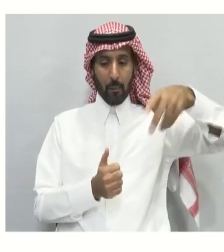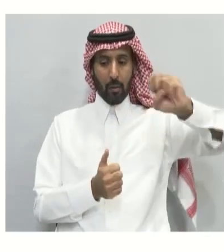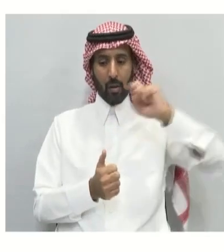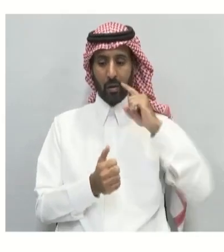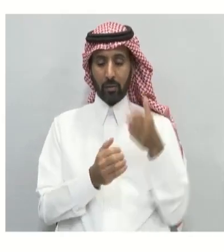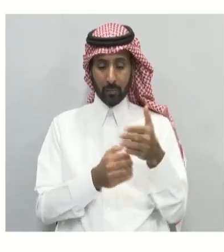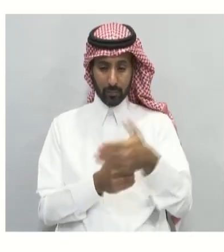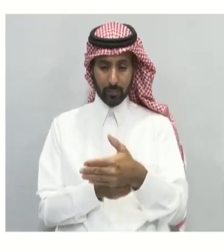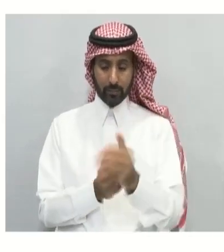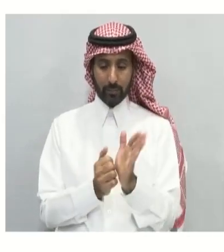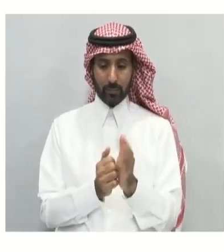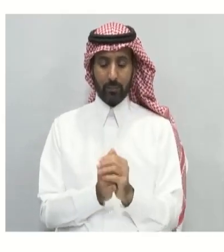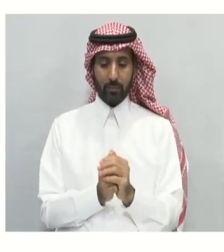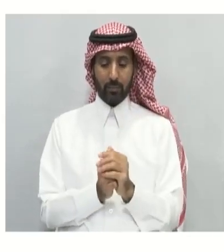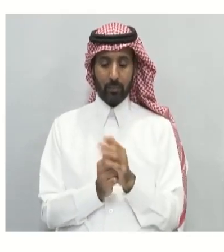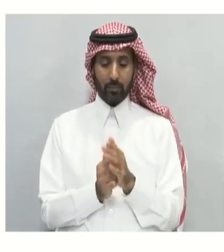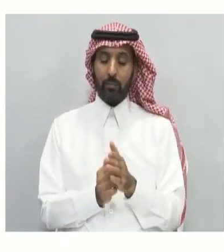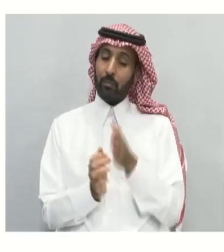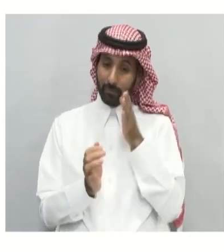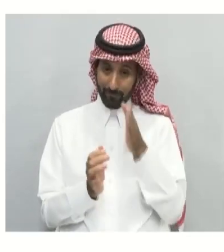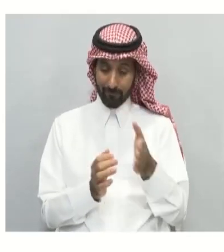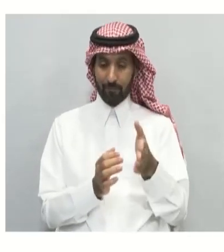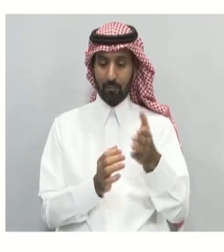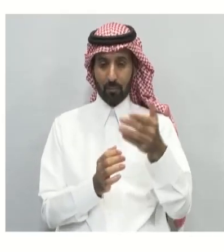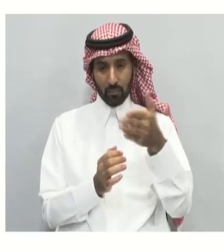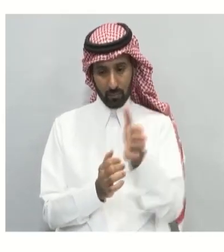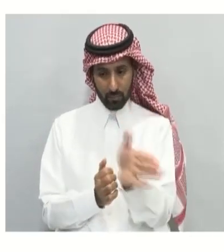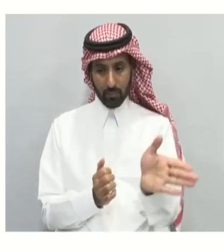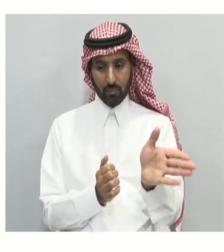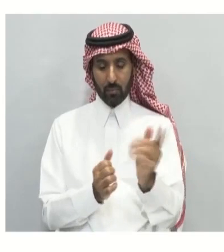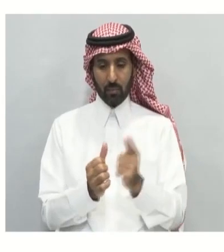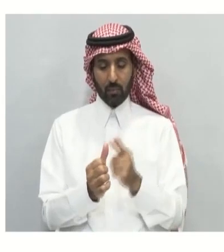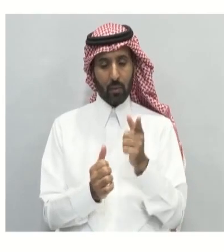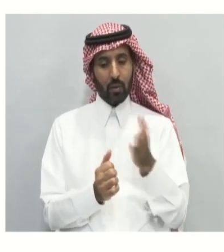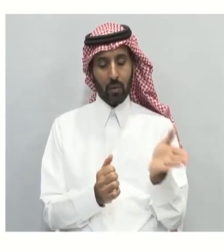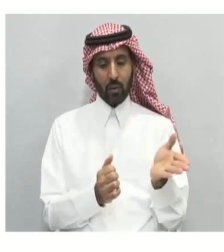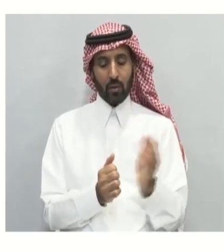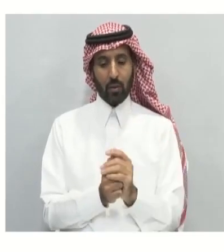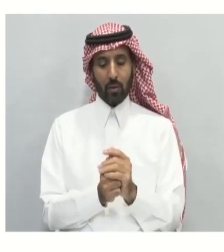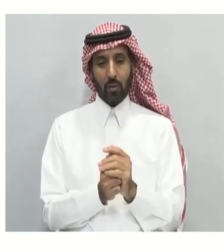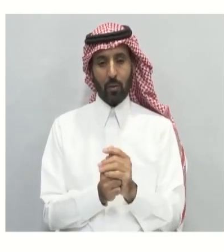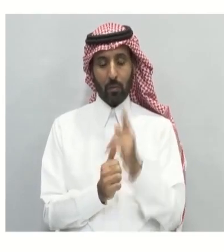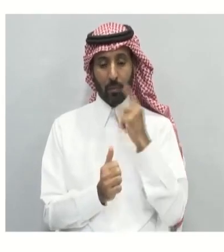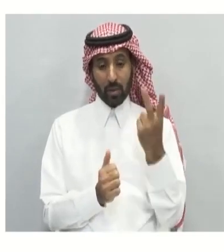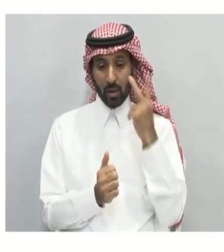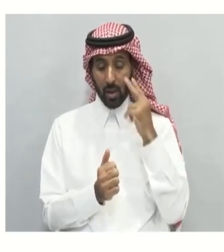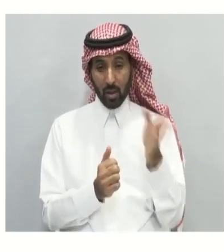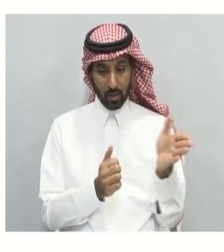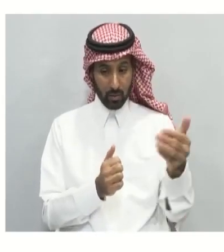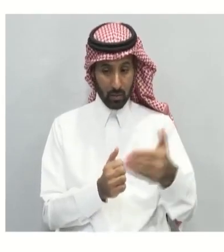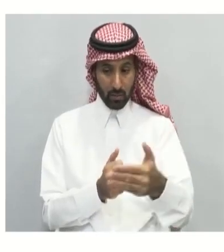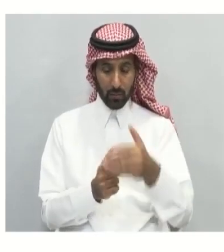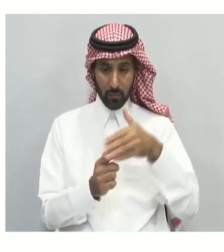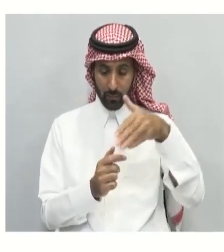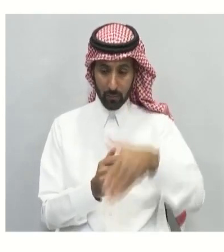Avenue. Turn left onto Main Avenue. Take the second right onto